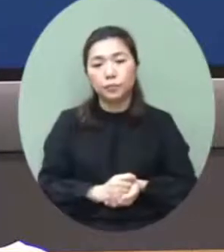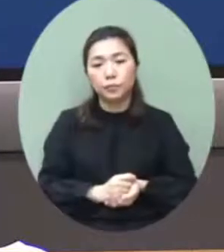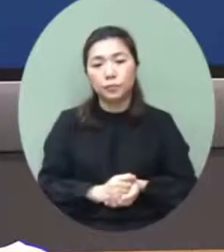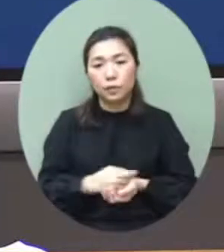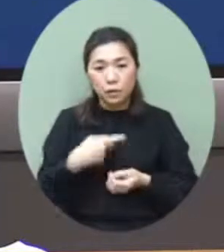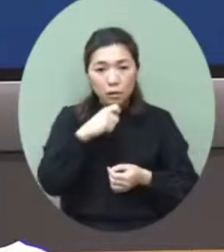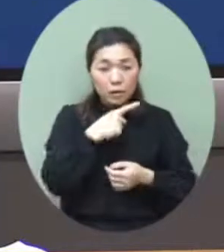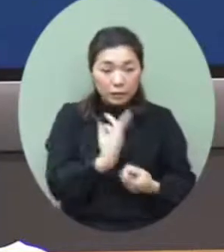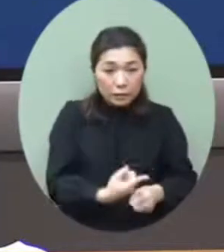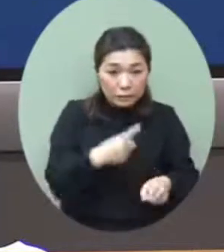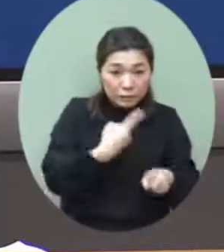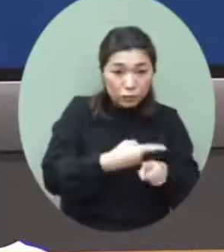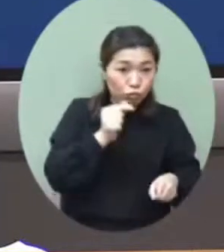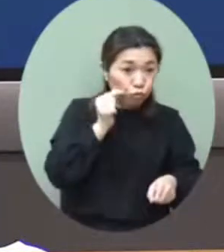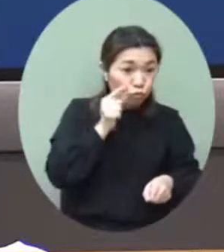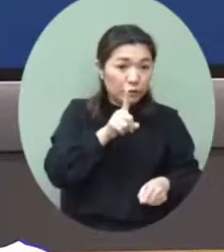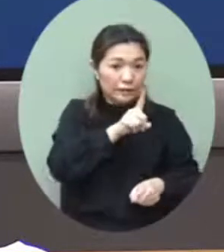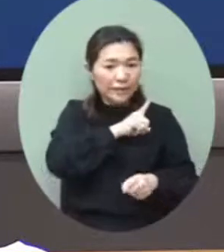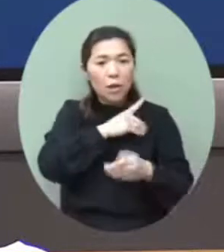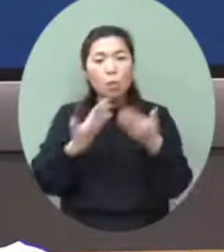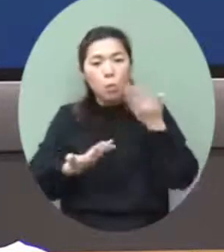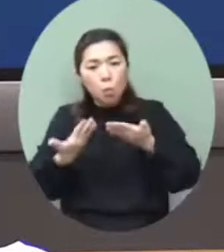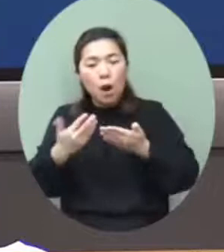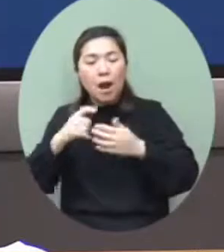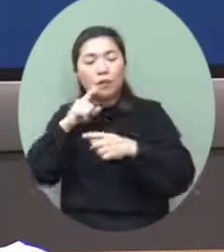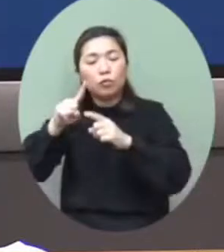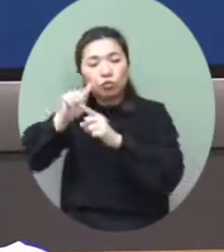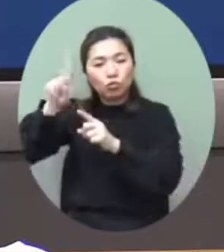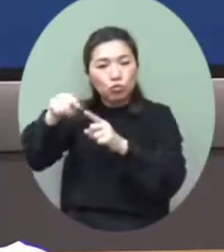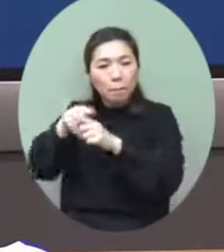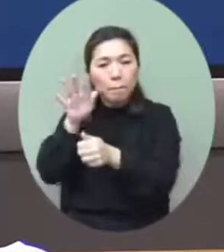people of Hong Kong through various channels.